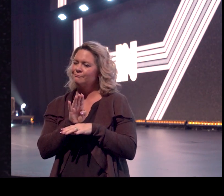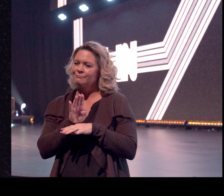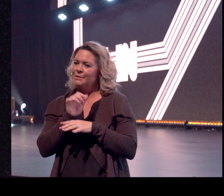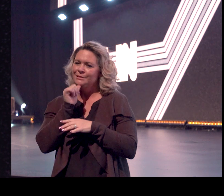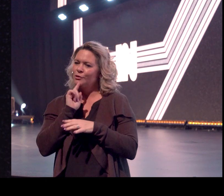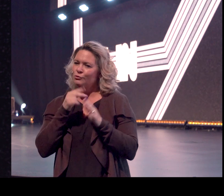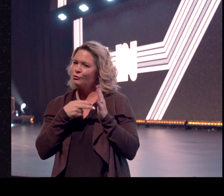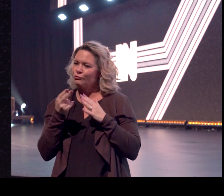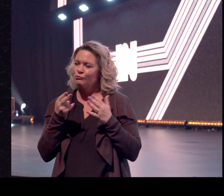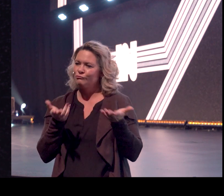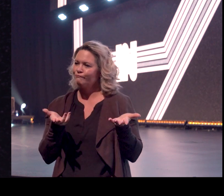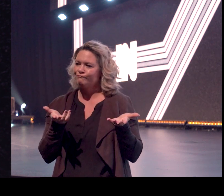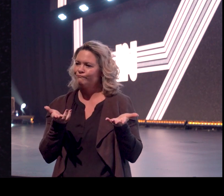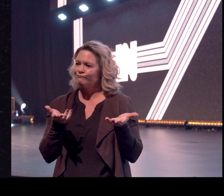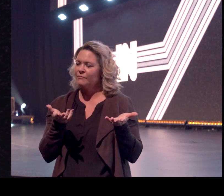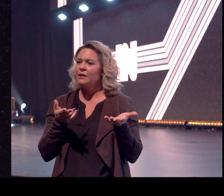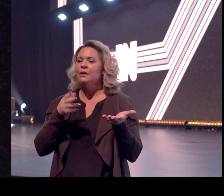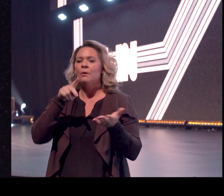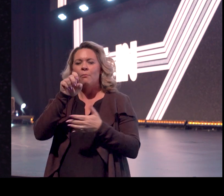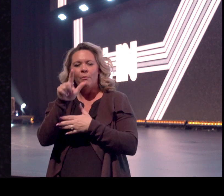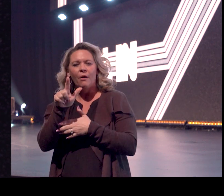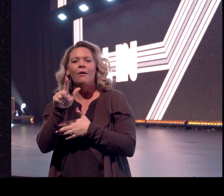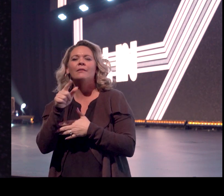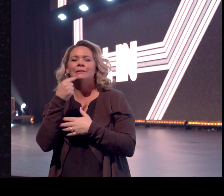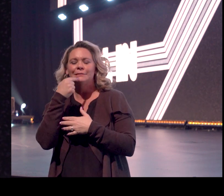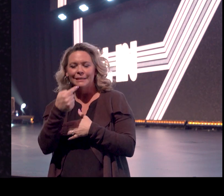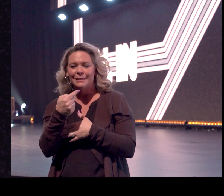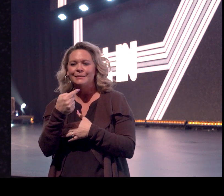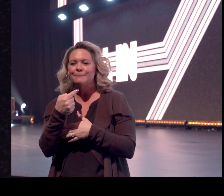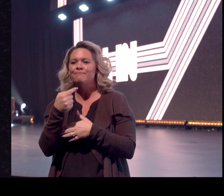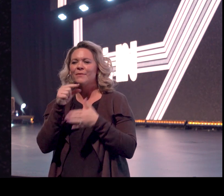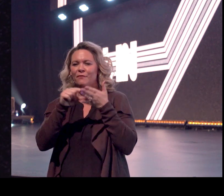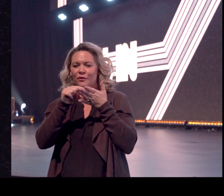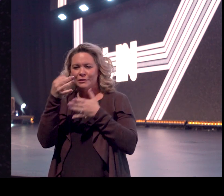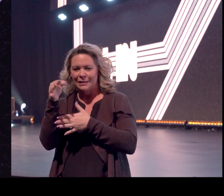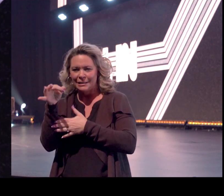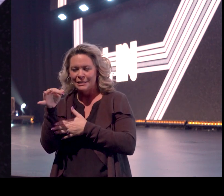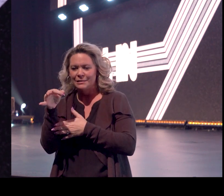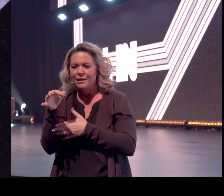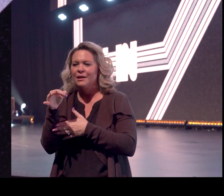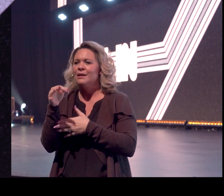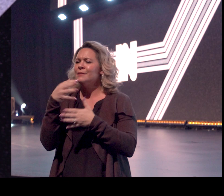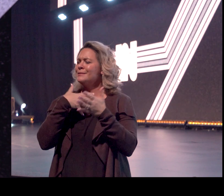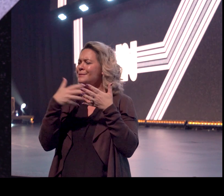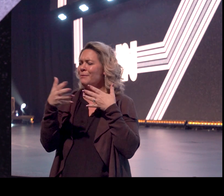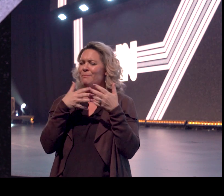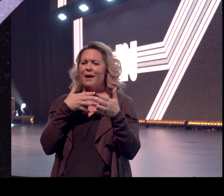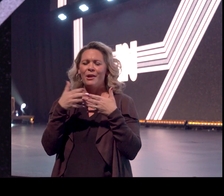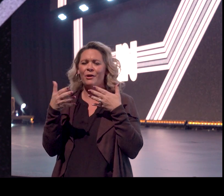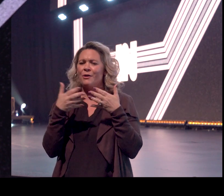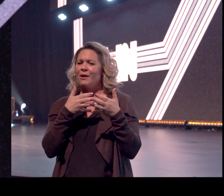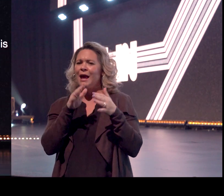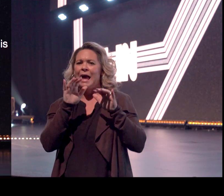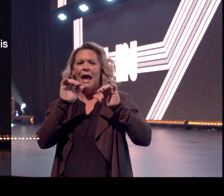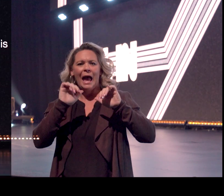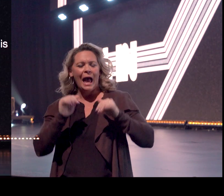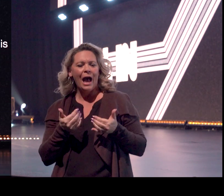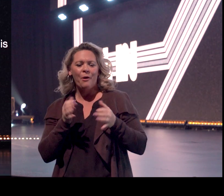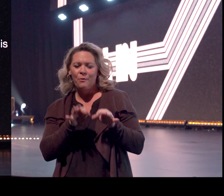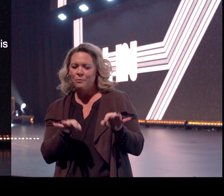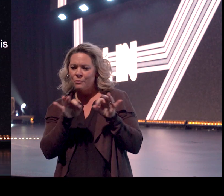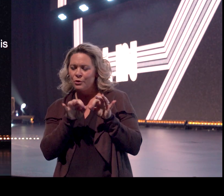I can promise you it's not true. In fact, Paul says it. He says this in verse 19, for no matter